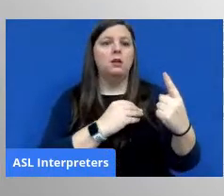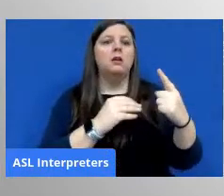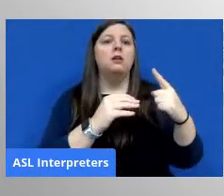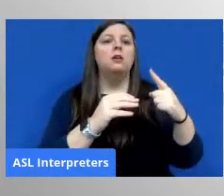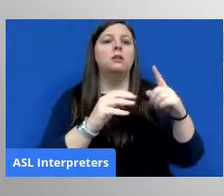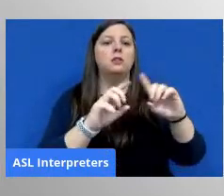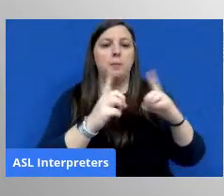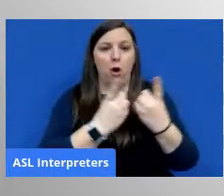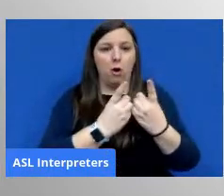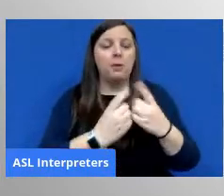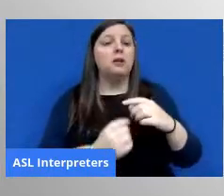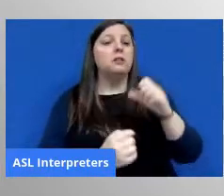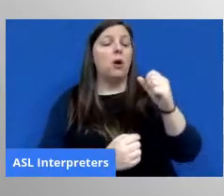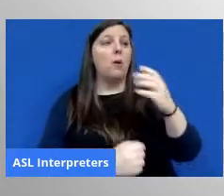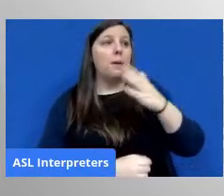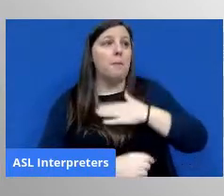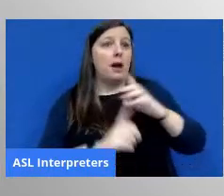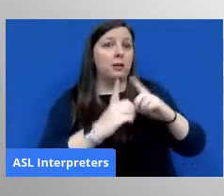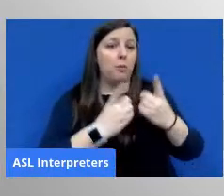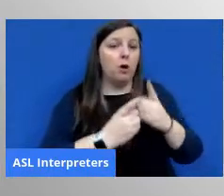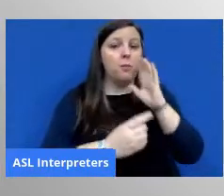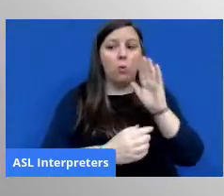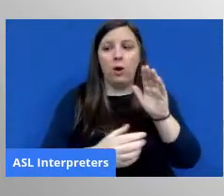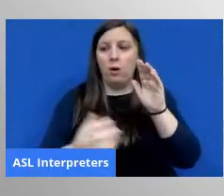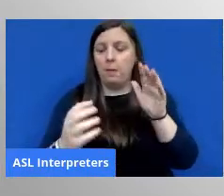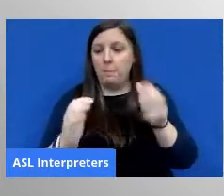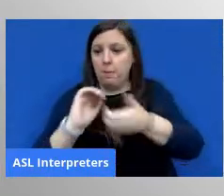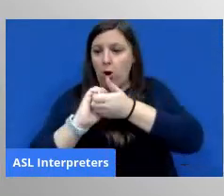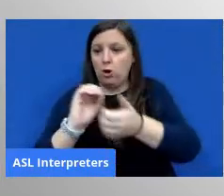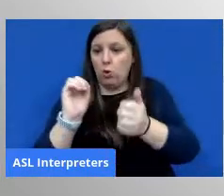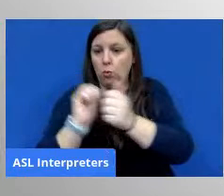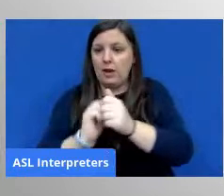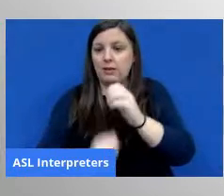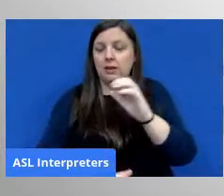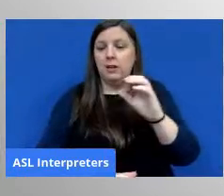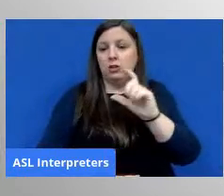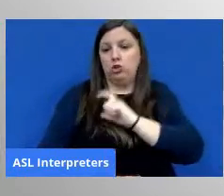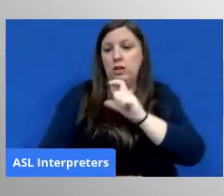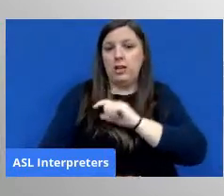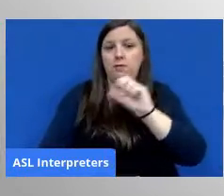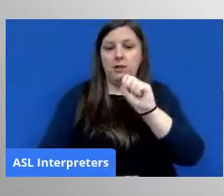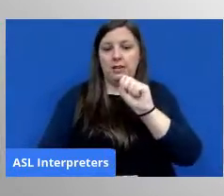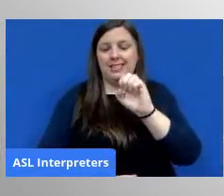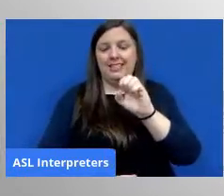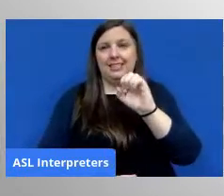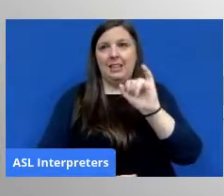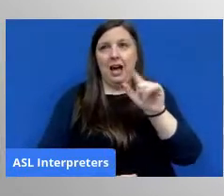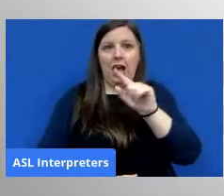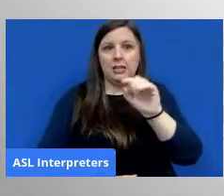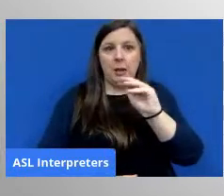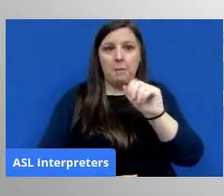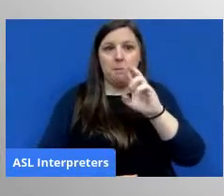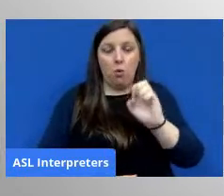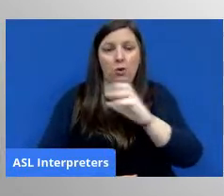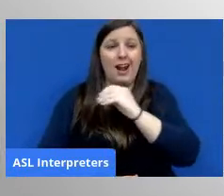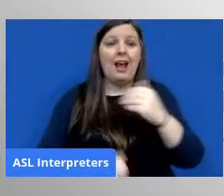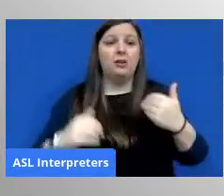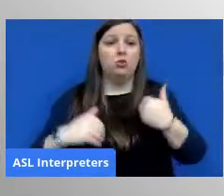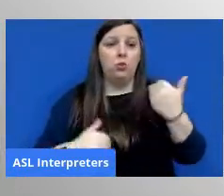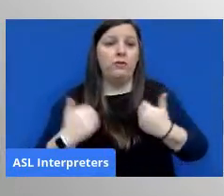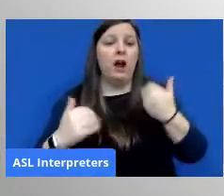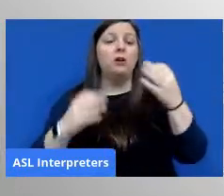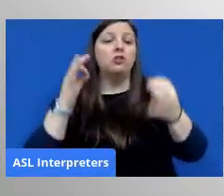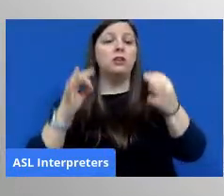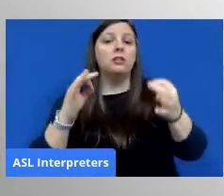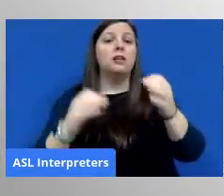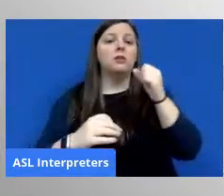Services is going to partner with Chief Sizemore as well as juvenile justice, so that we can all work on this together. It's not just a one person